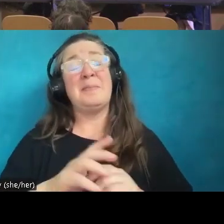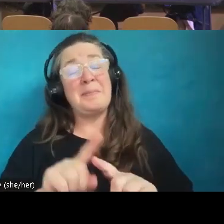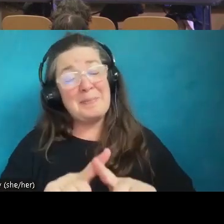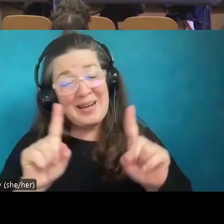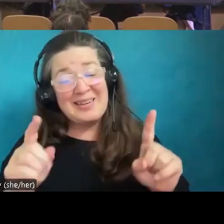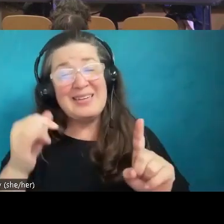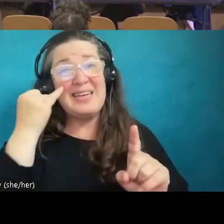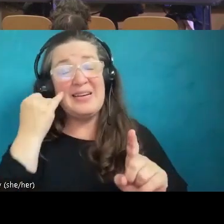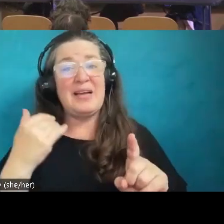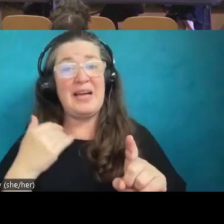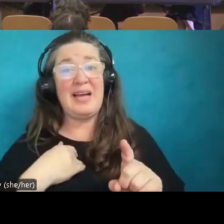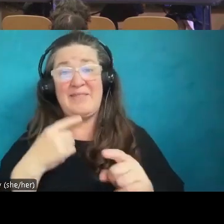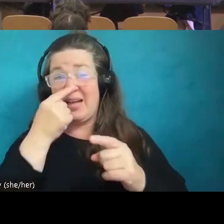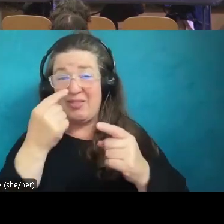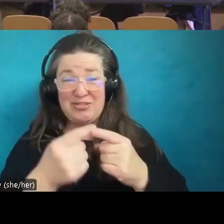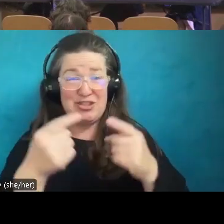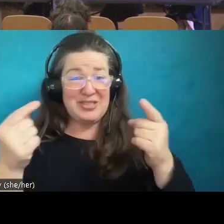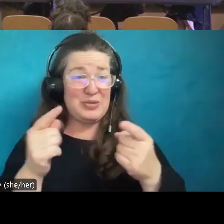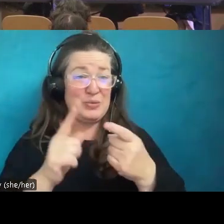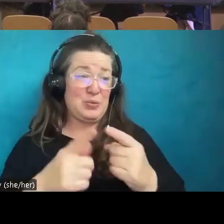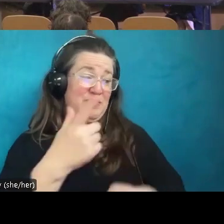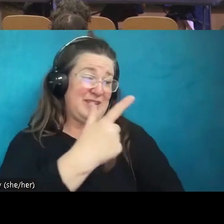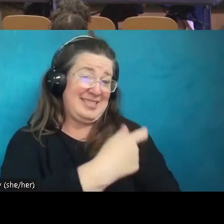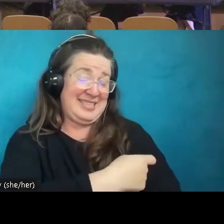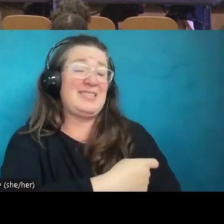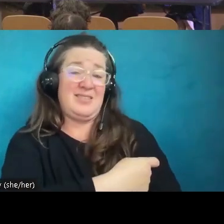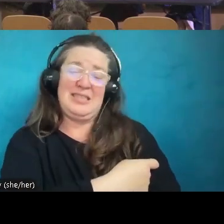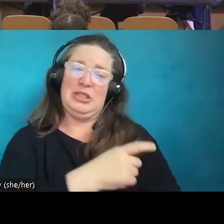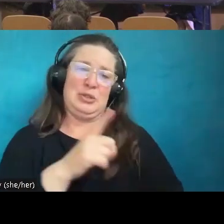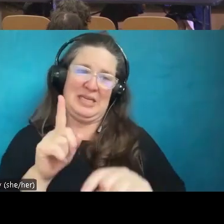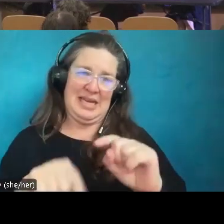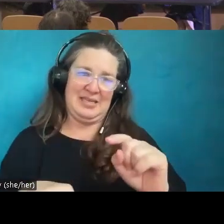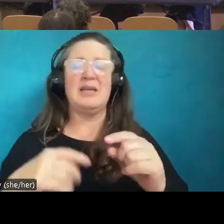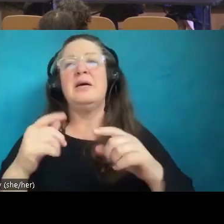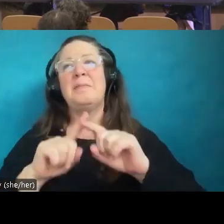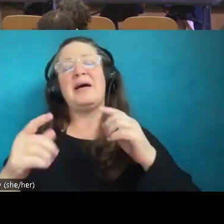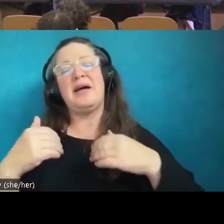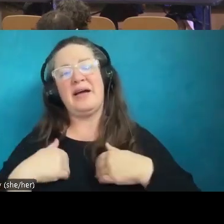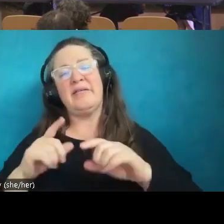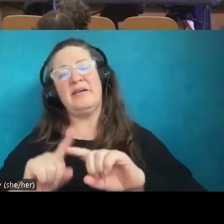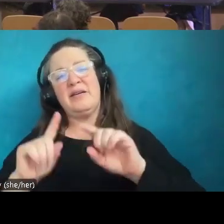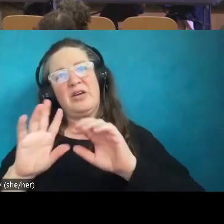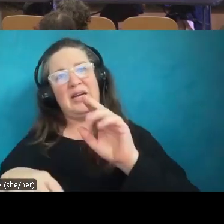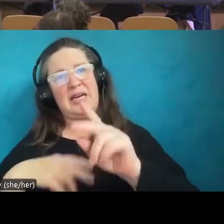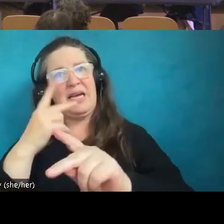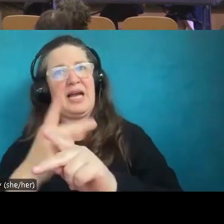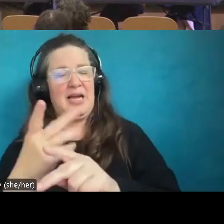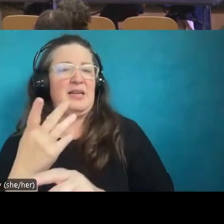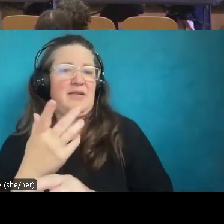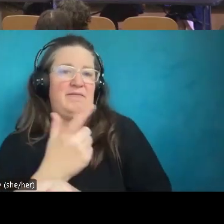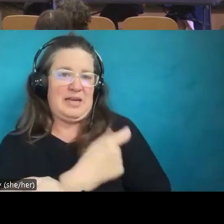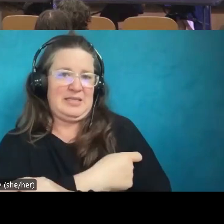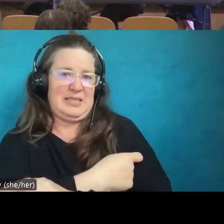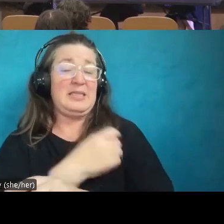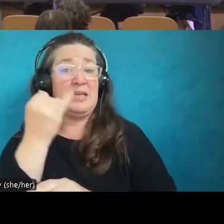you can't do it. There are different types of vaccines too, though. If you've had an allergy to one of the mRNA vaccines,